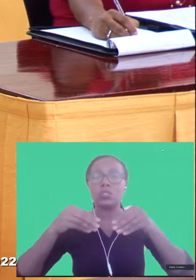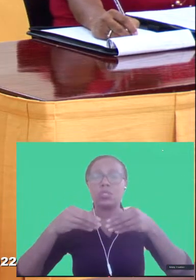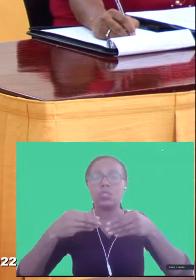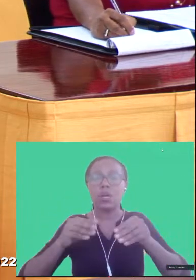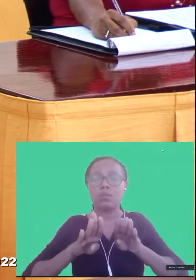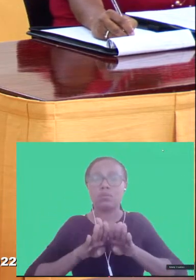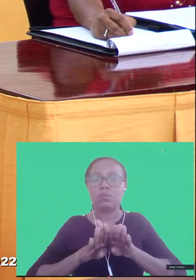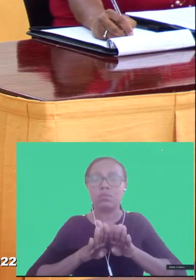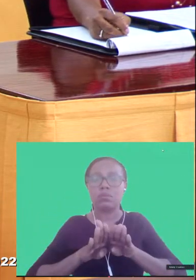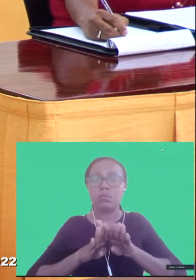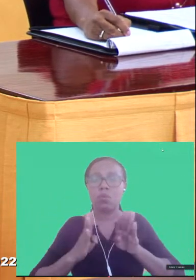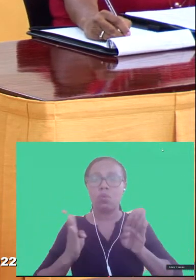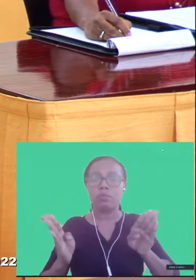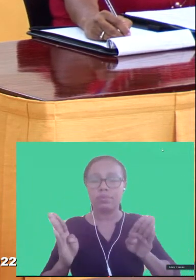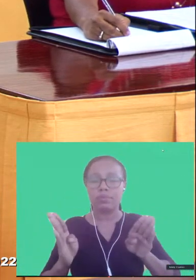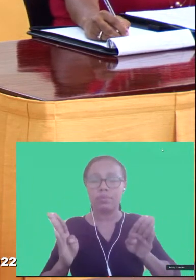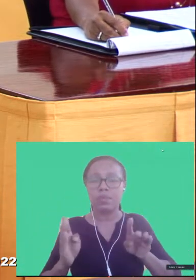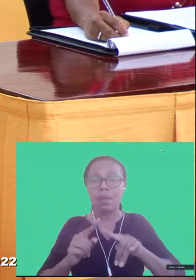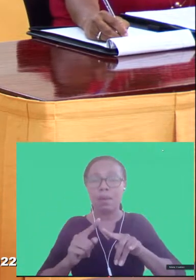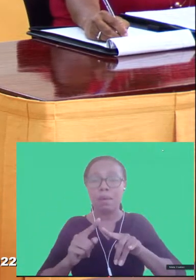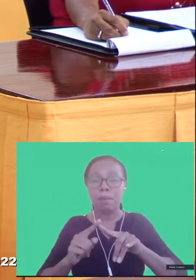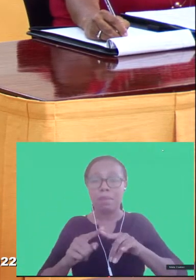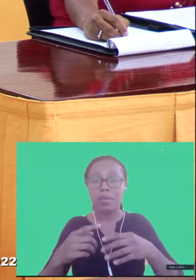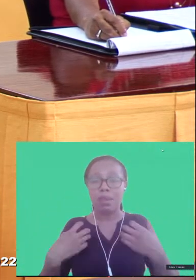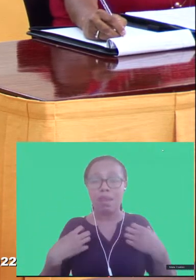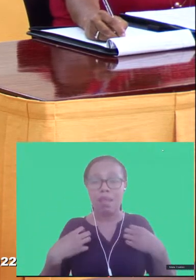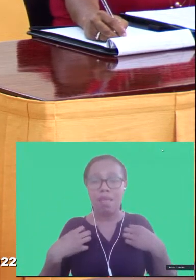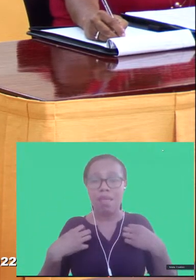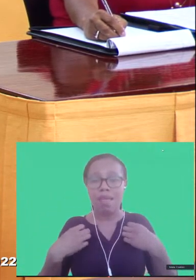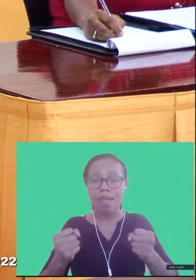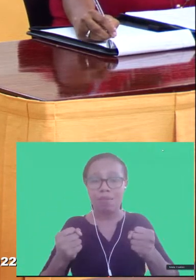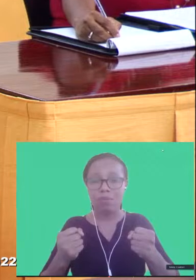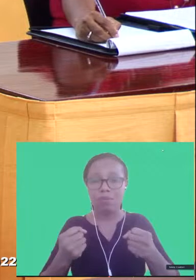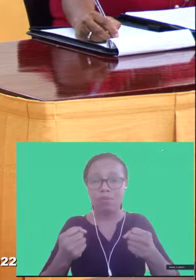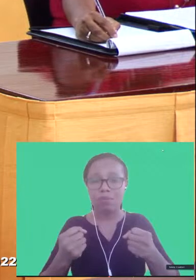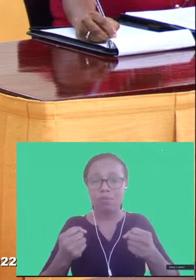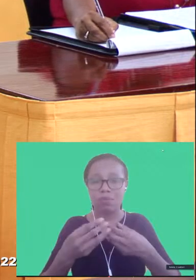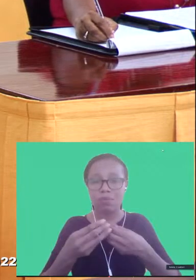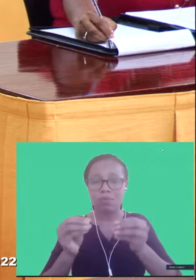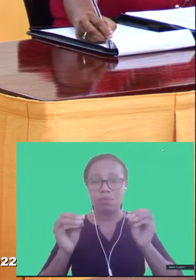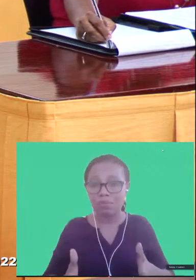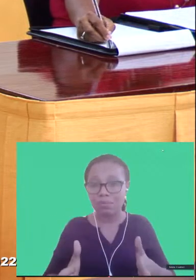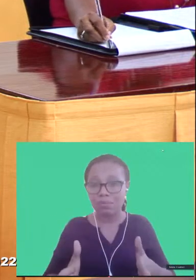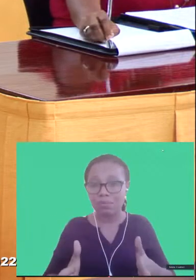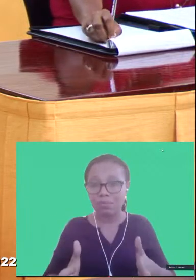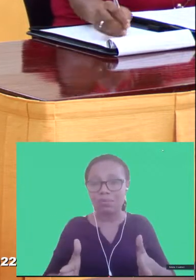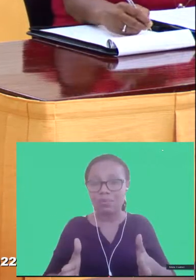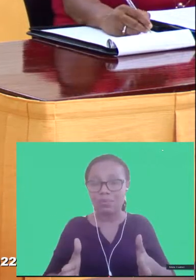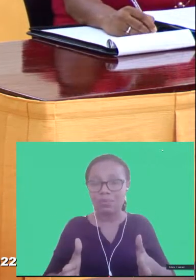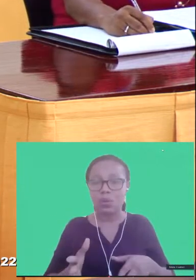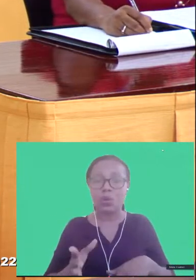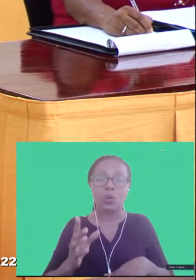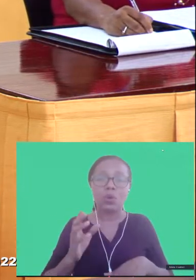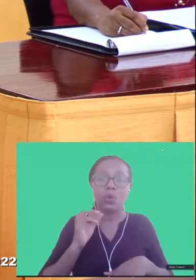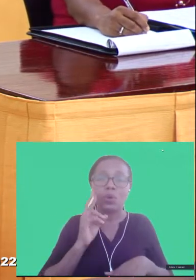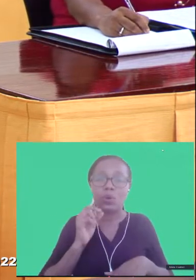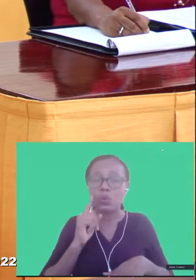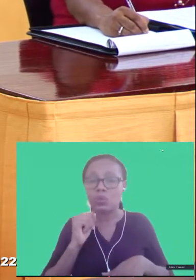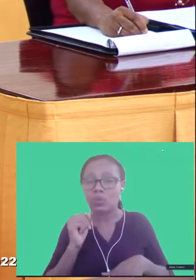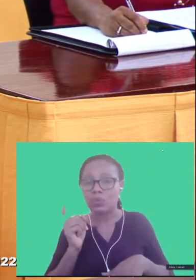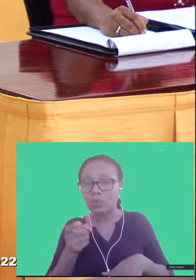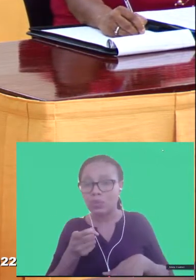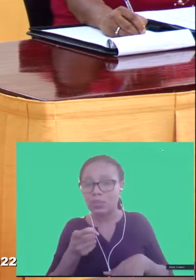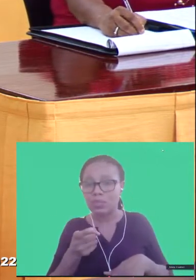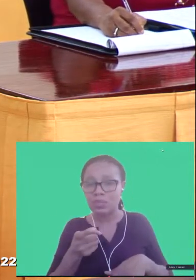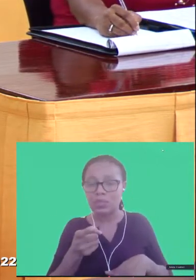come to call communities of comfort did exist, where shops really were places that people would